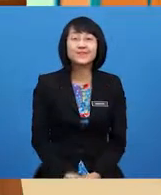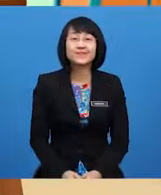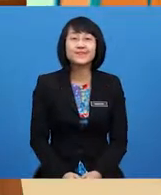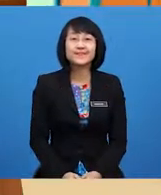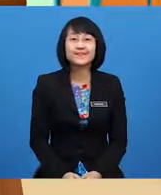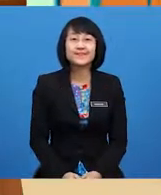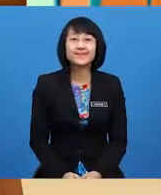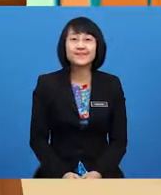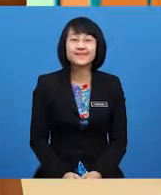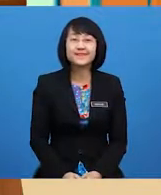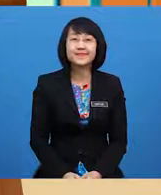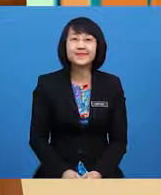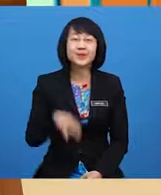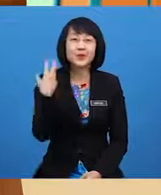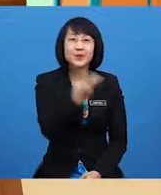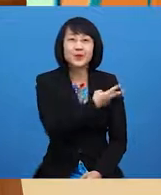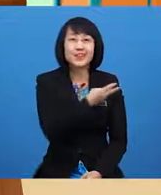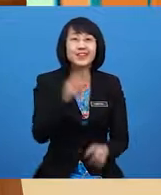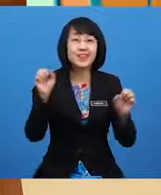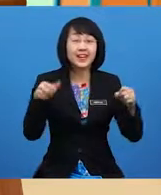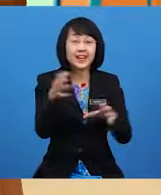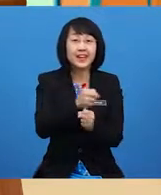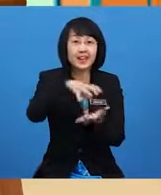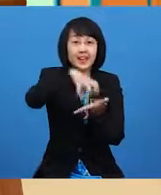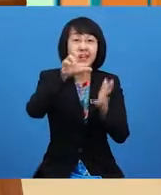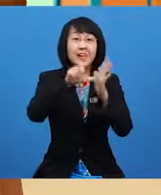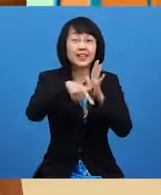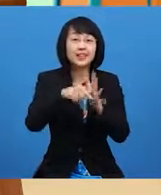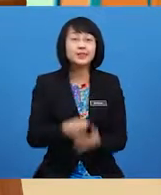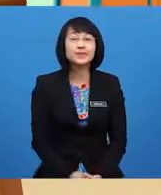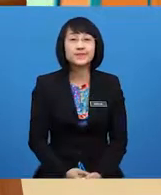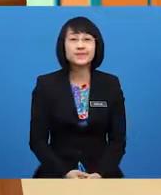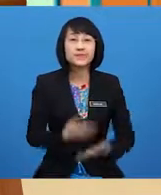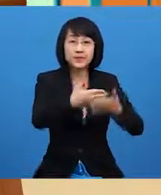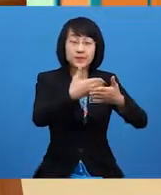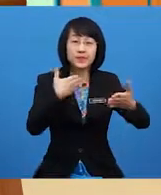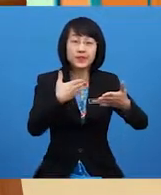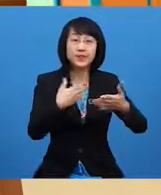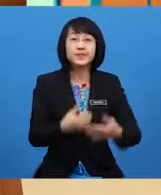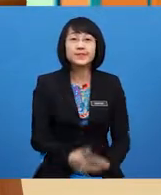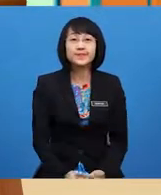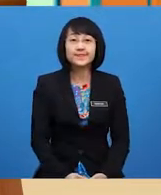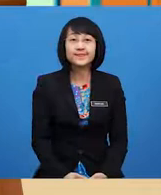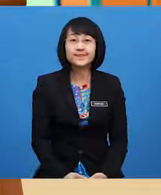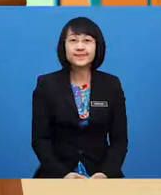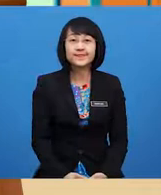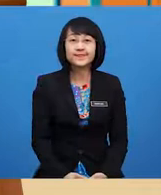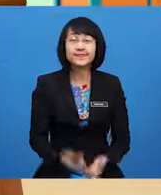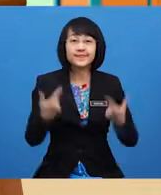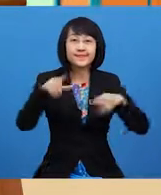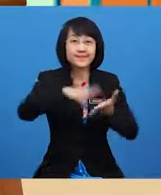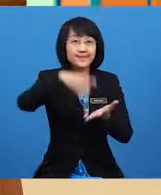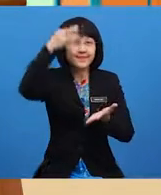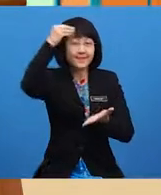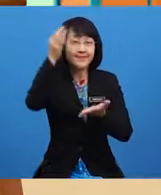Oh, maybe we can get cakes later. You know what? But before we do, let's